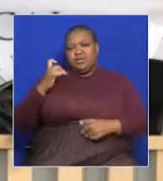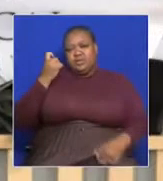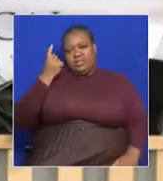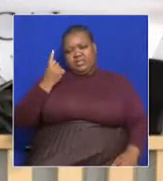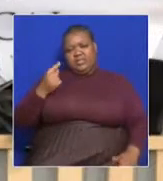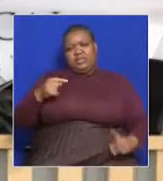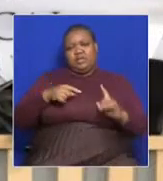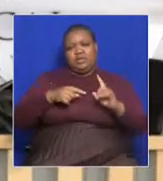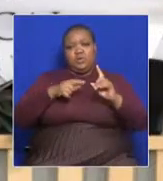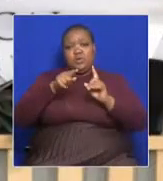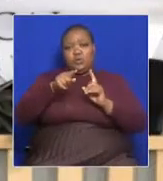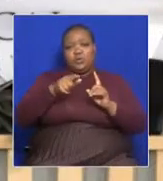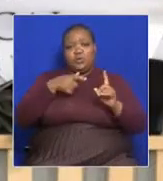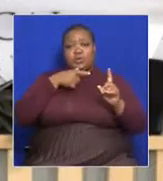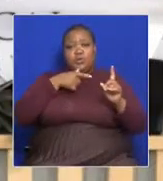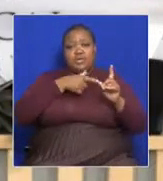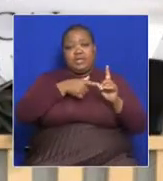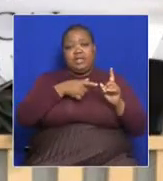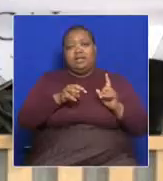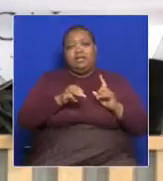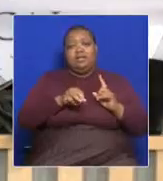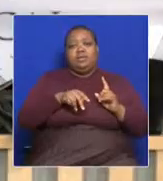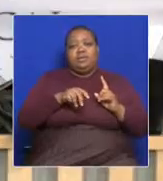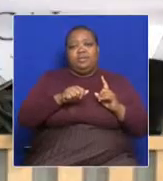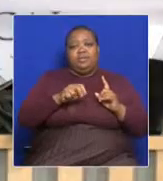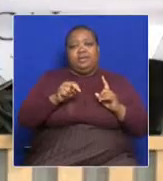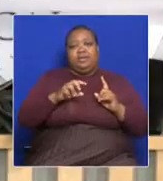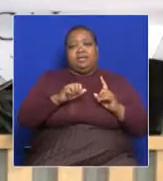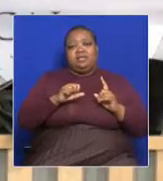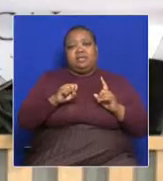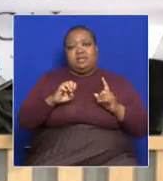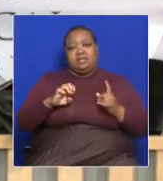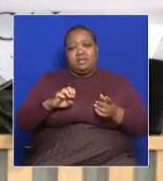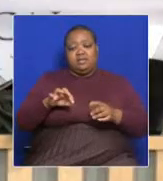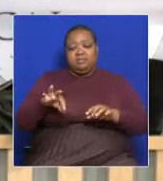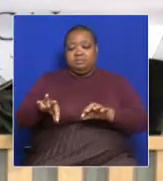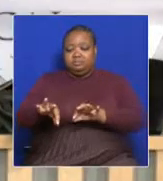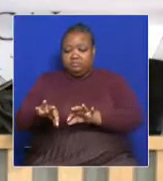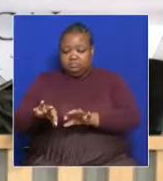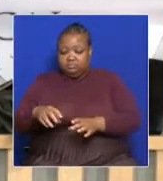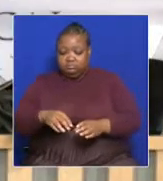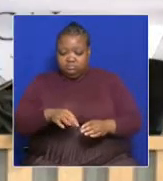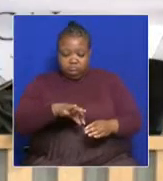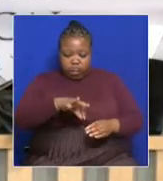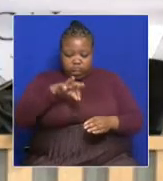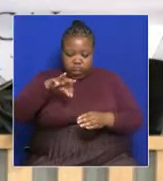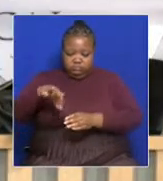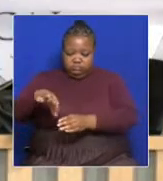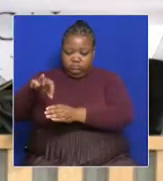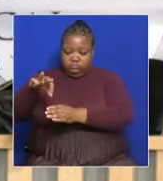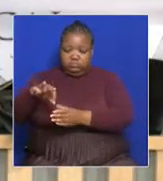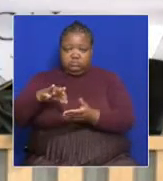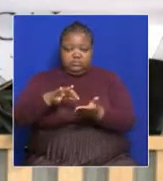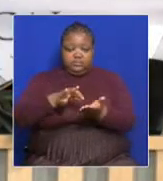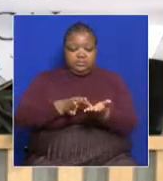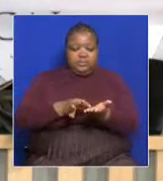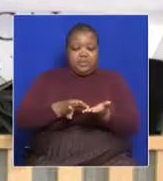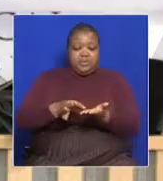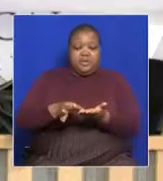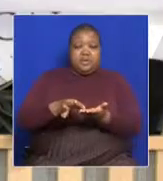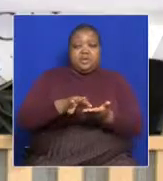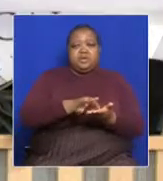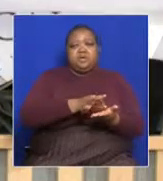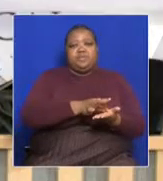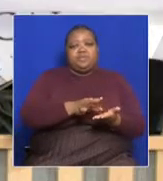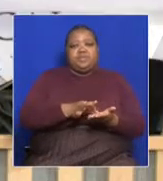Warrant Officer Mpangase to take samples, I'll call them shavings, you said taking a bit from